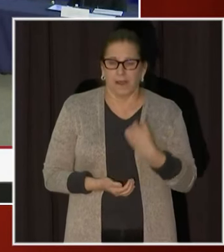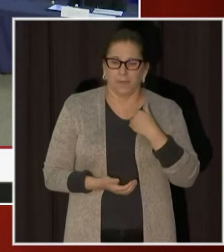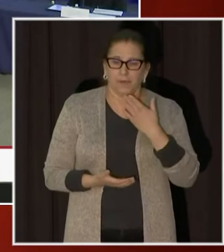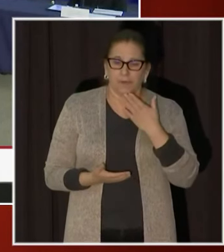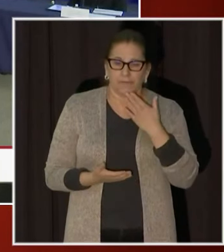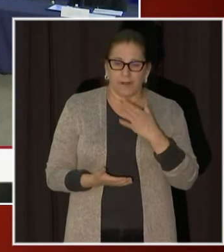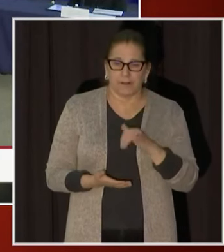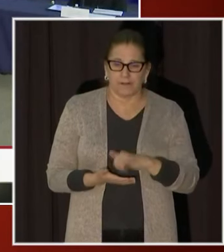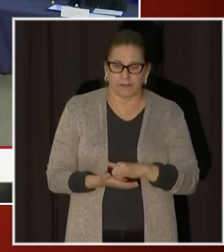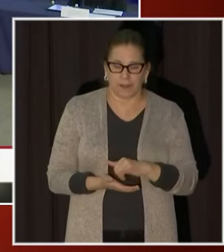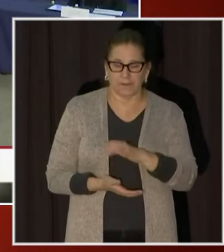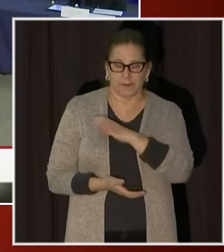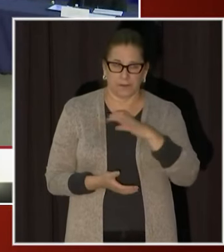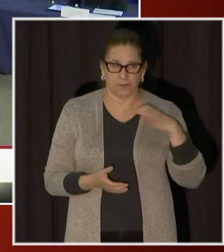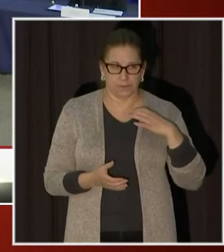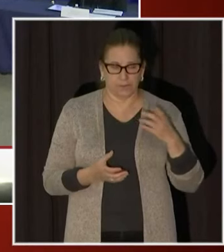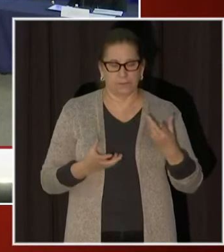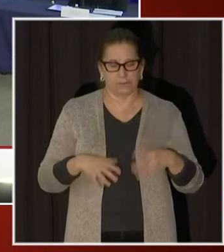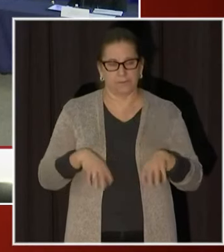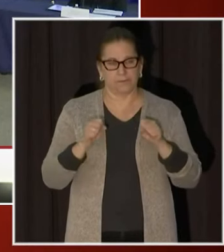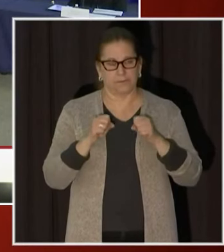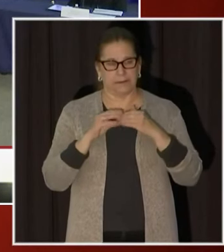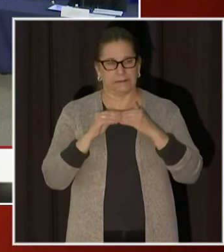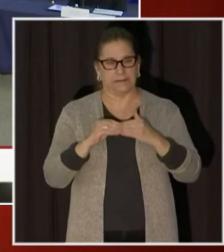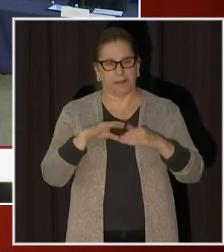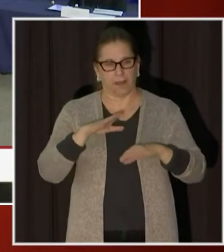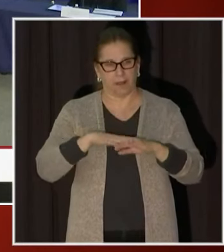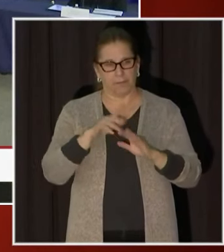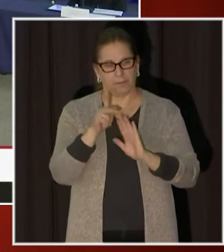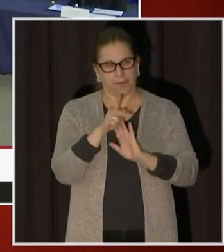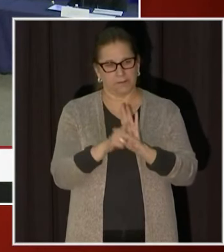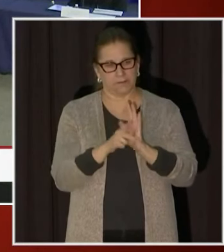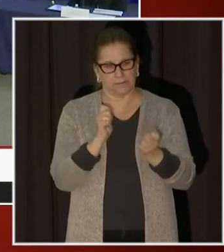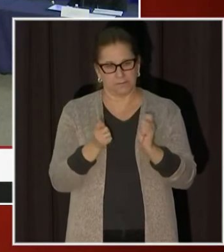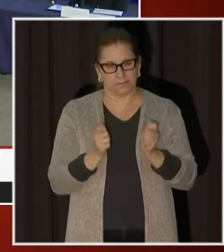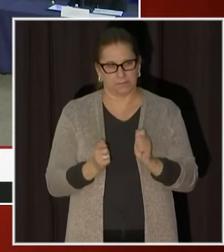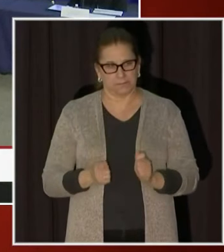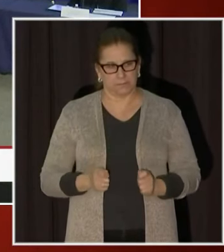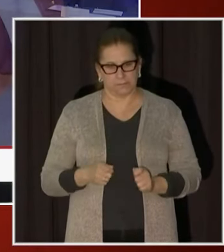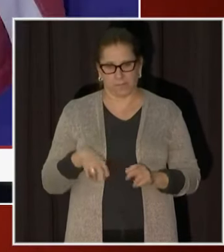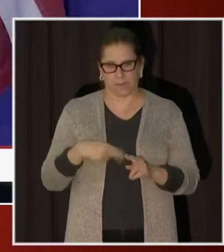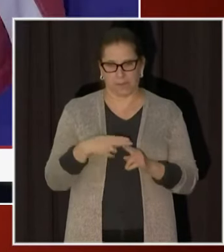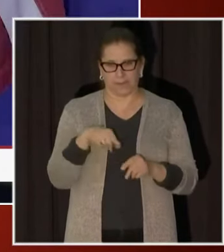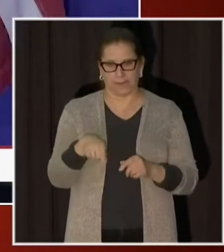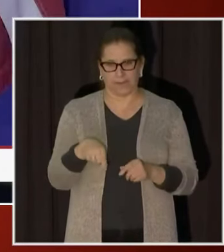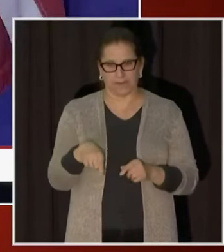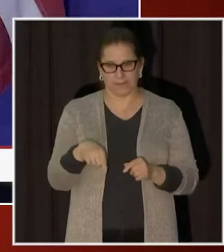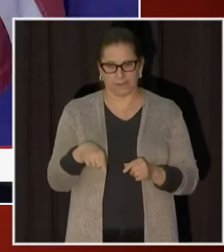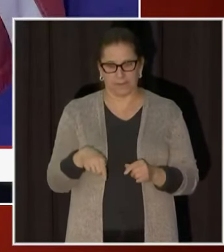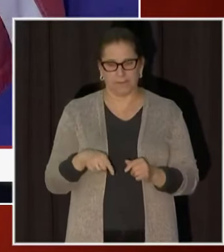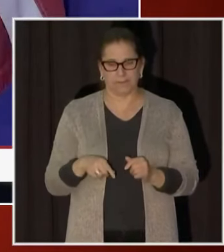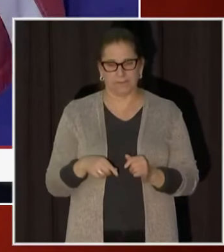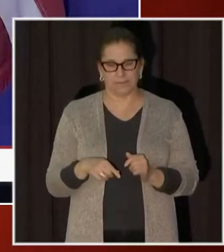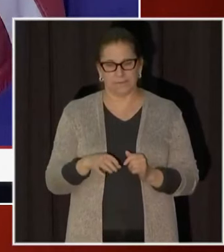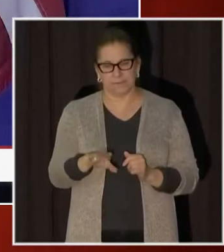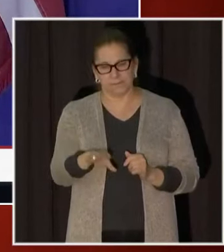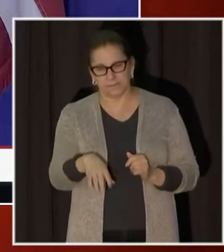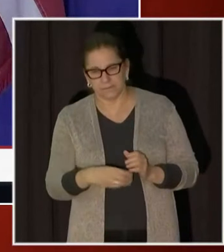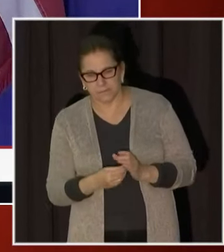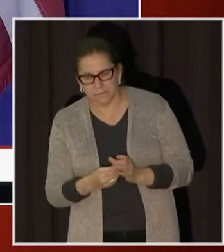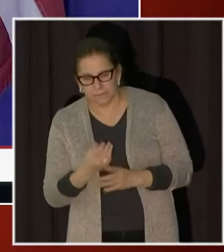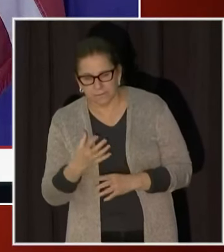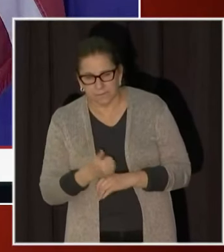the policy lead on a lot of the issues that are emerging during the pandemic.